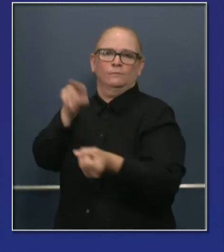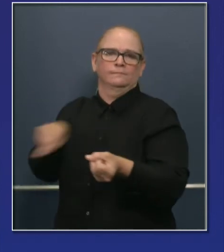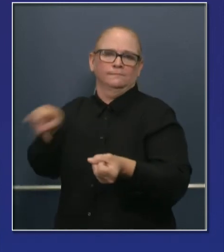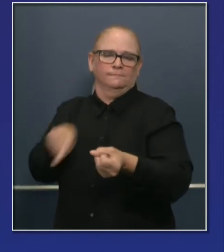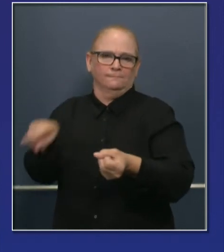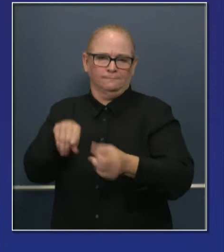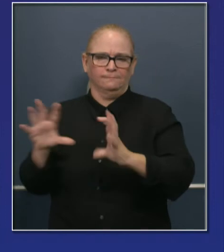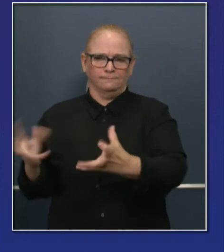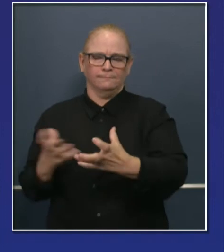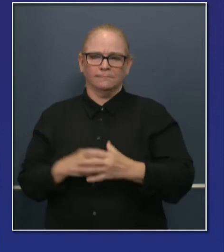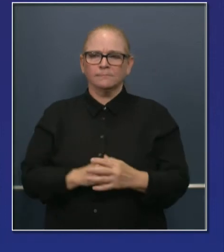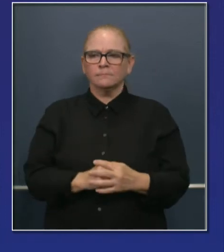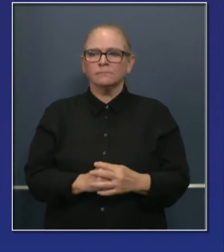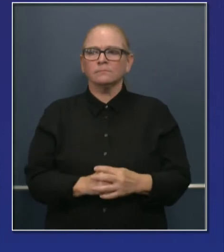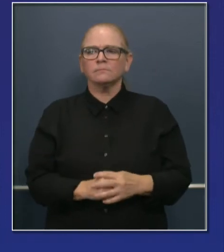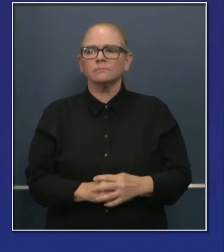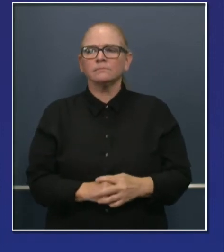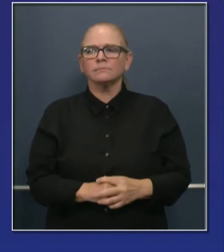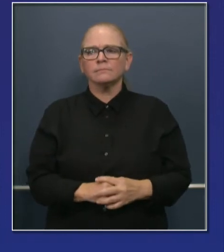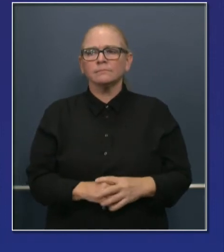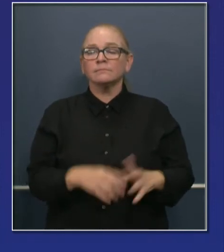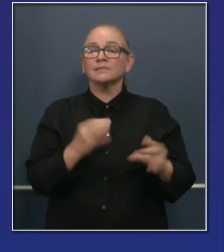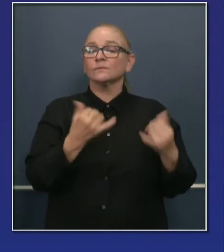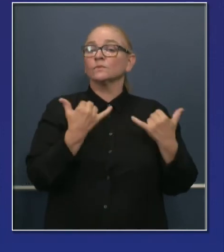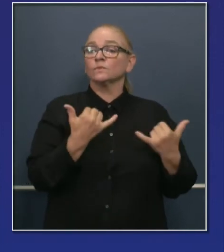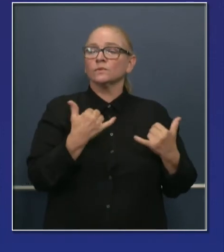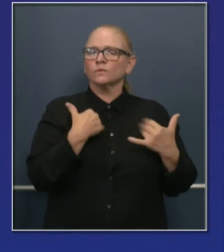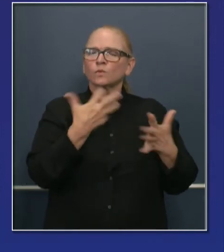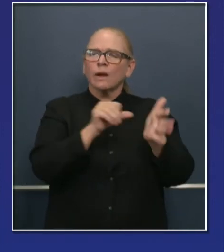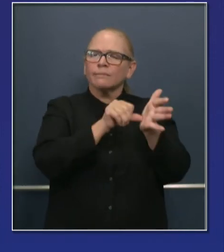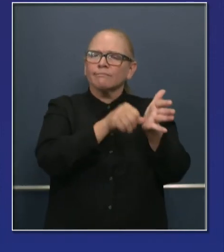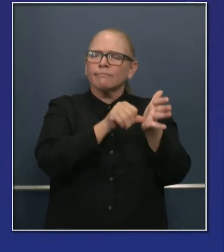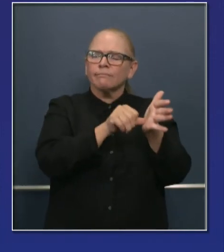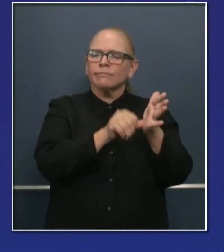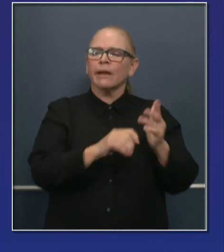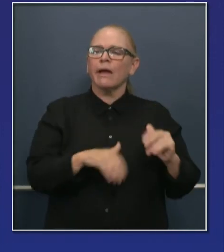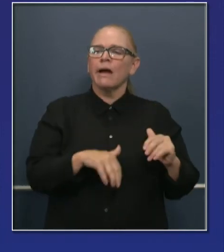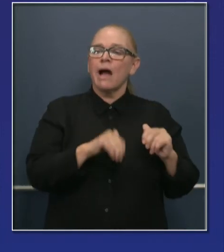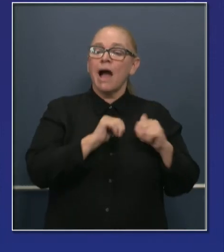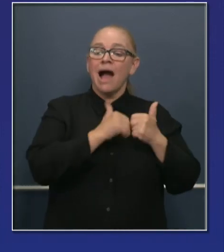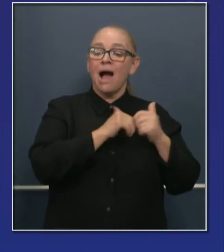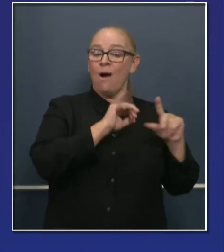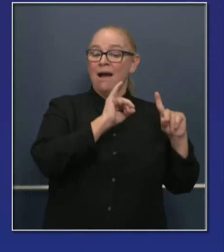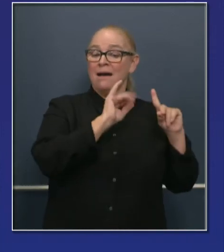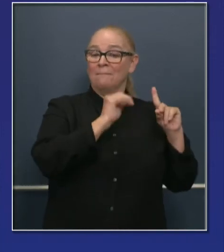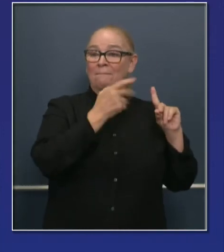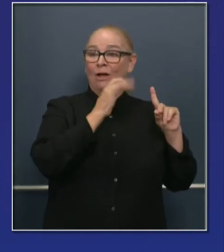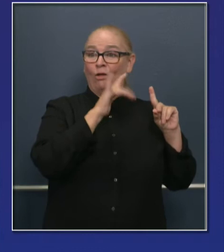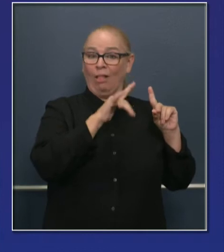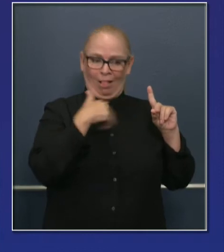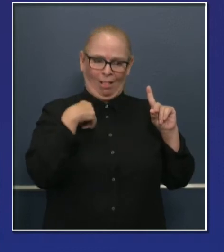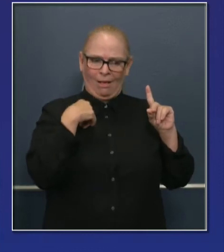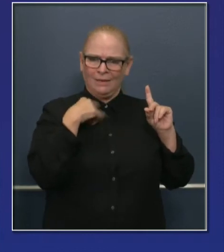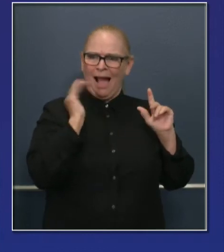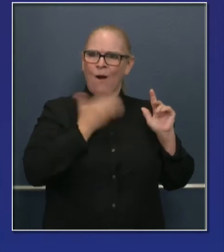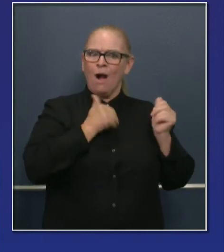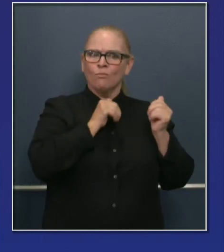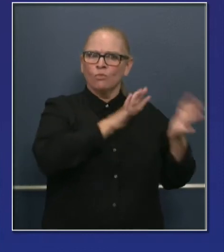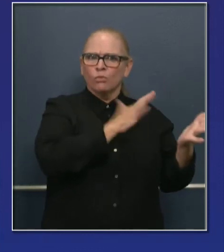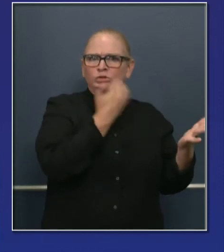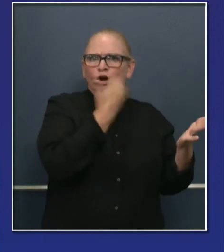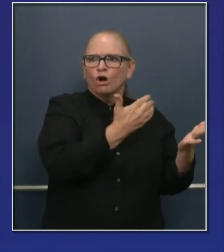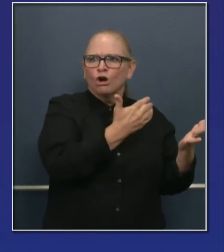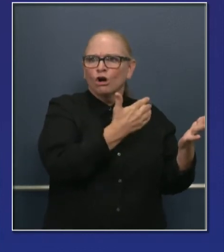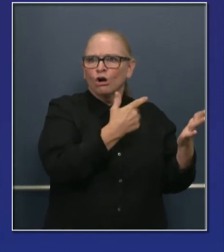reinforcing the merits of the approach we took in Imperial County, recognizing, again, good enough never is, recognizing, as